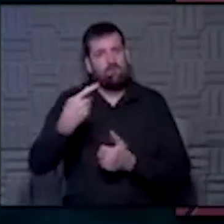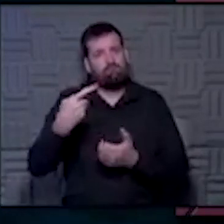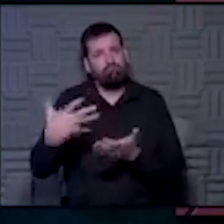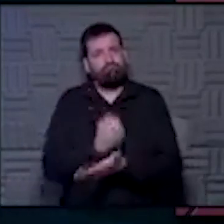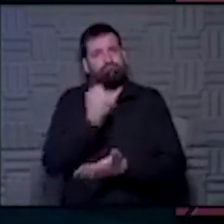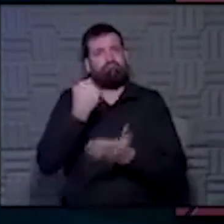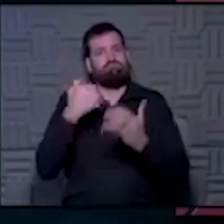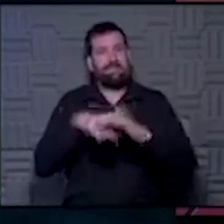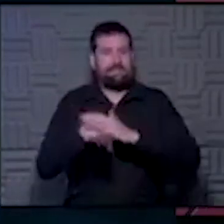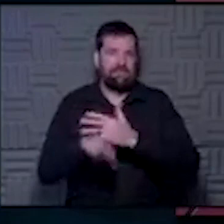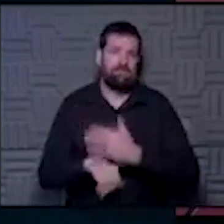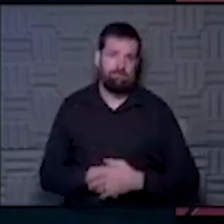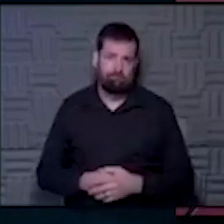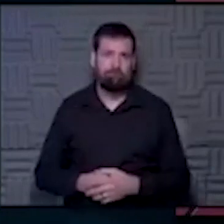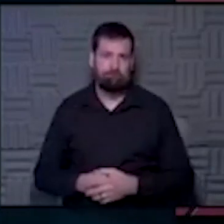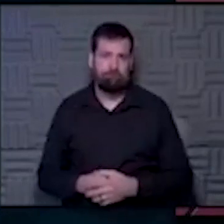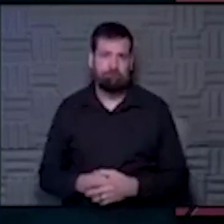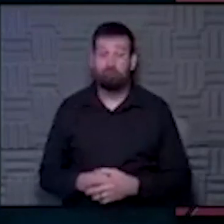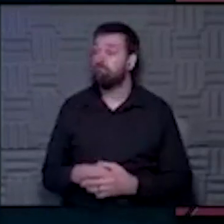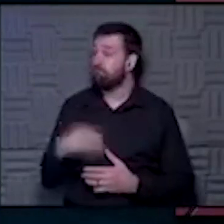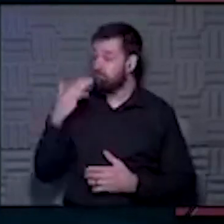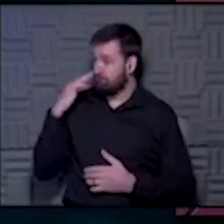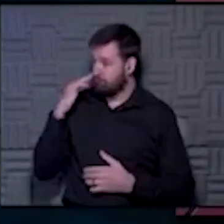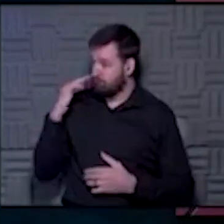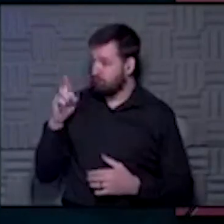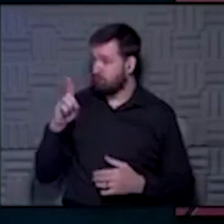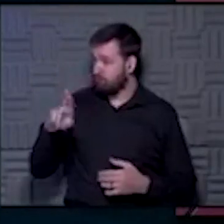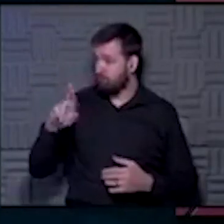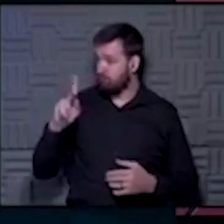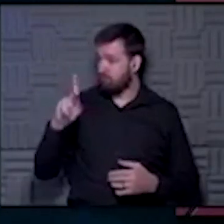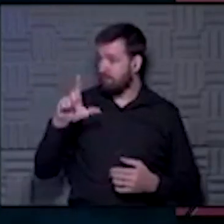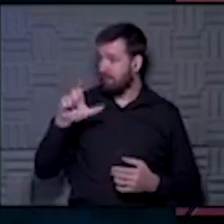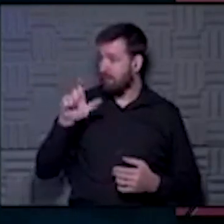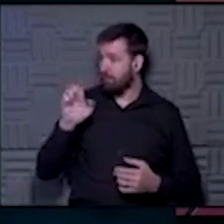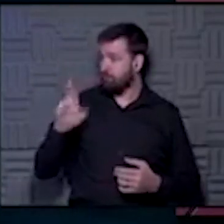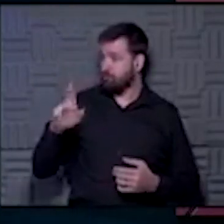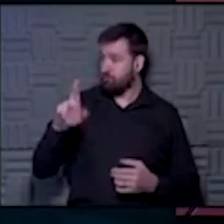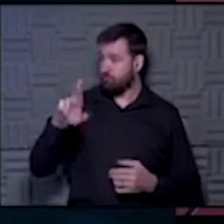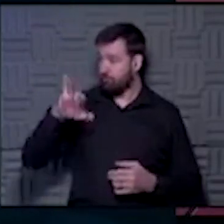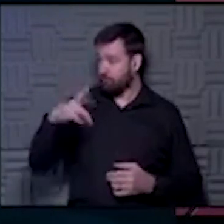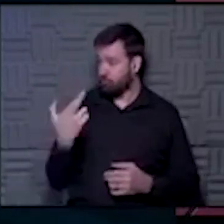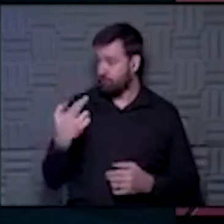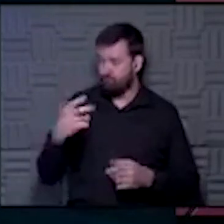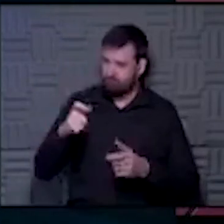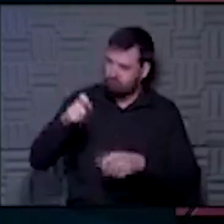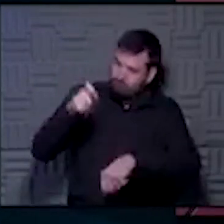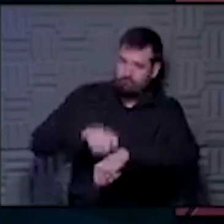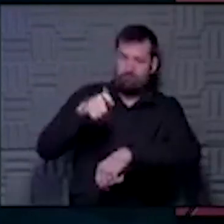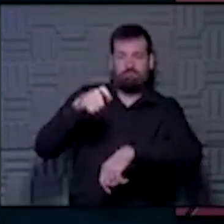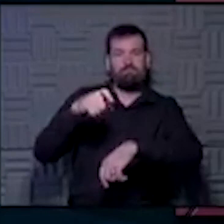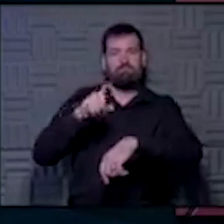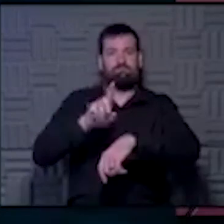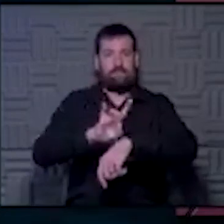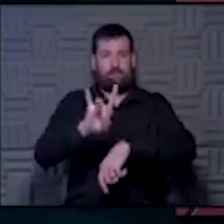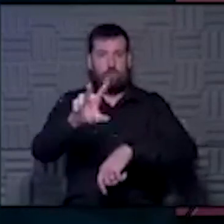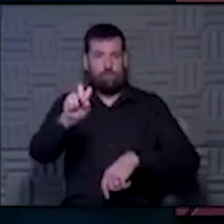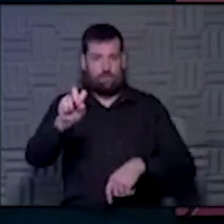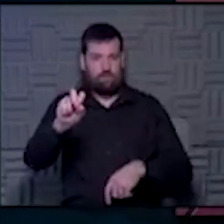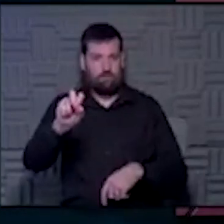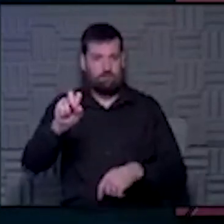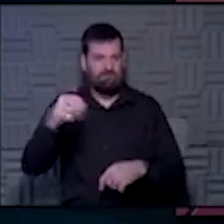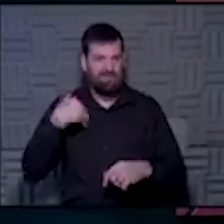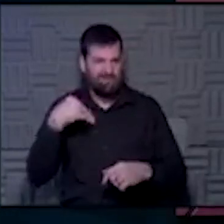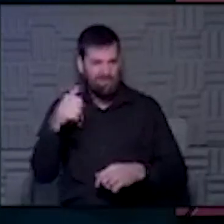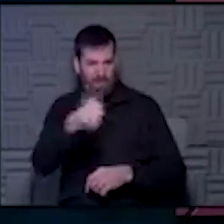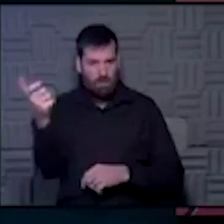Excellent. So I know, Dr. Calendar-Rich, you have to move on to other obligations right at 8:30. I thought maybe we'll jump